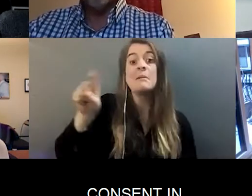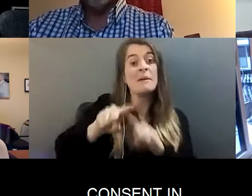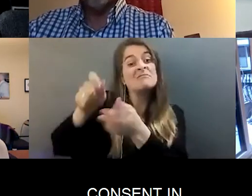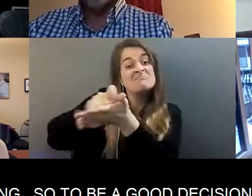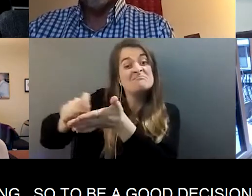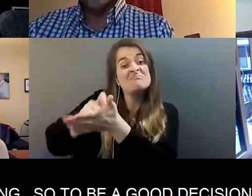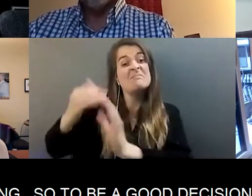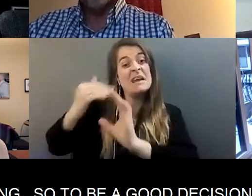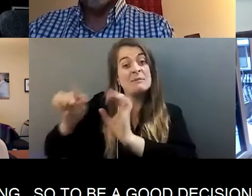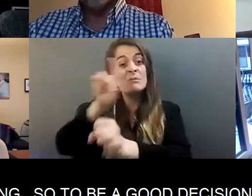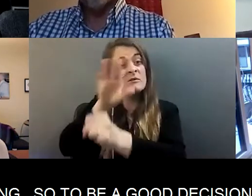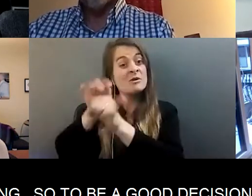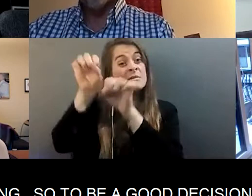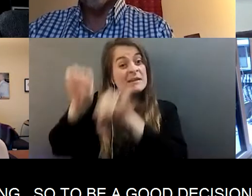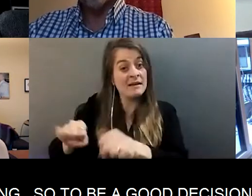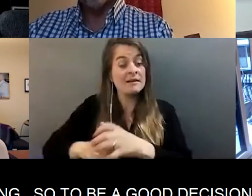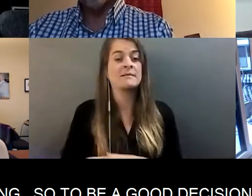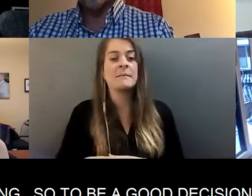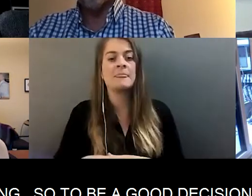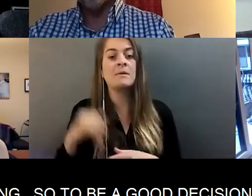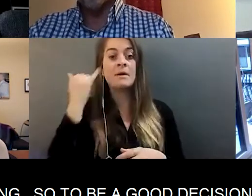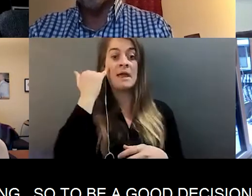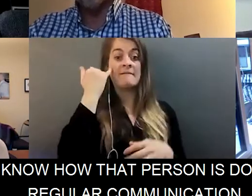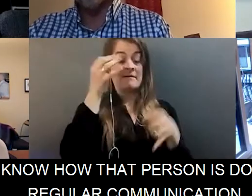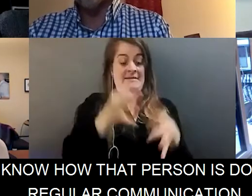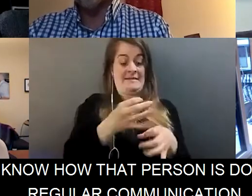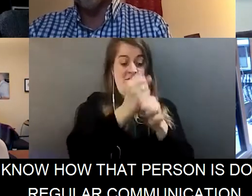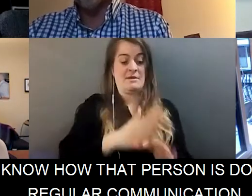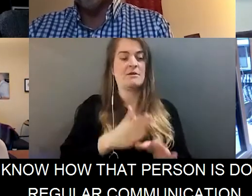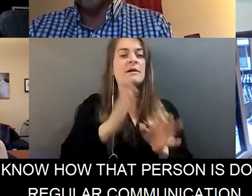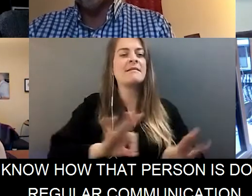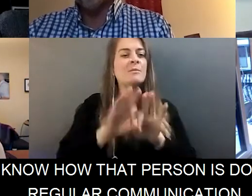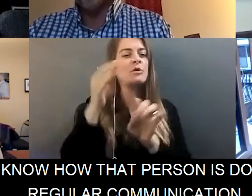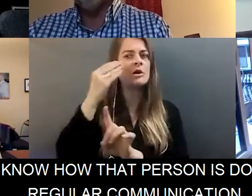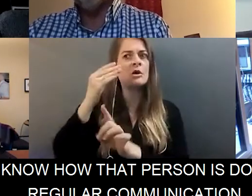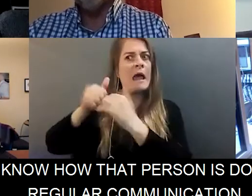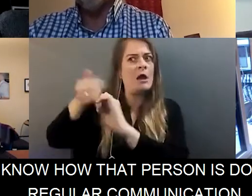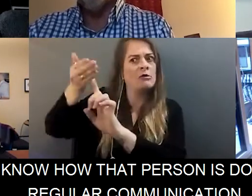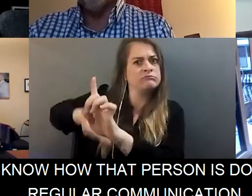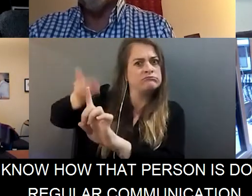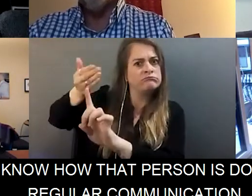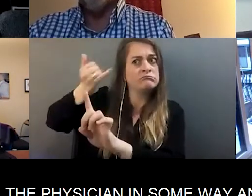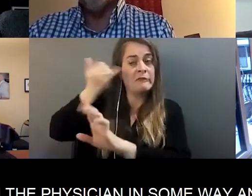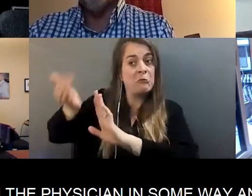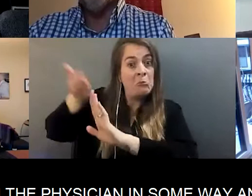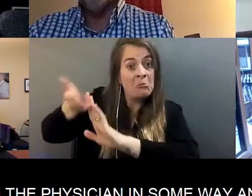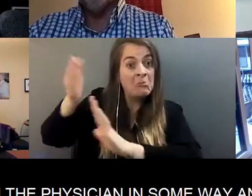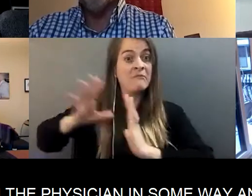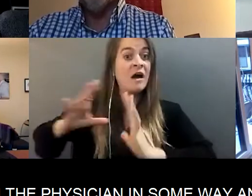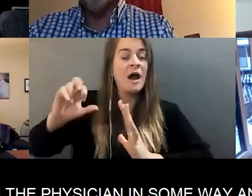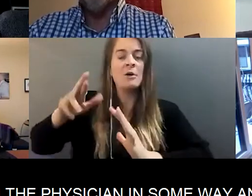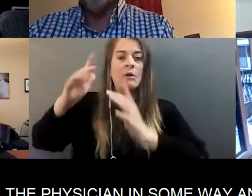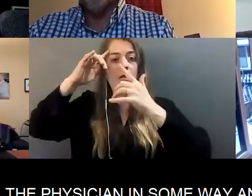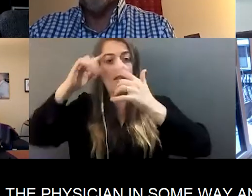So to be a good decision maker, you need to know how that person is doing, and you need regular communication with the physician in